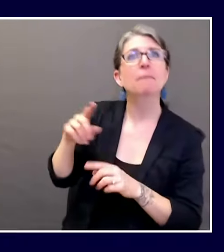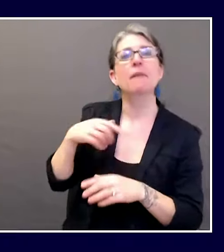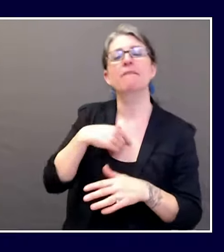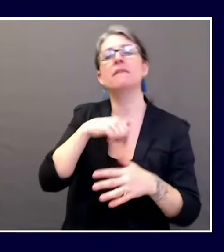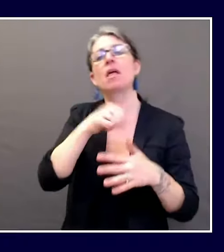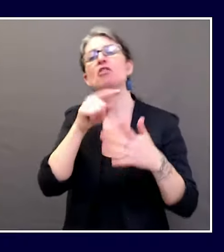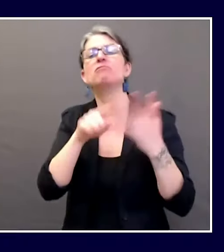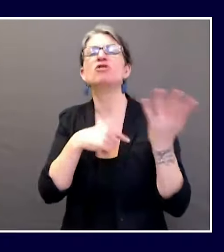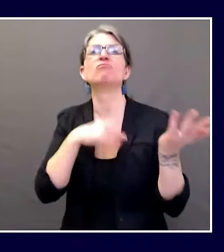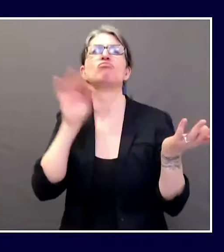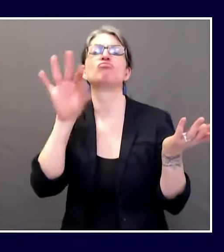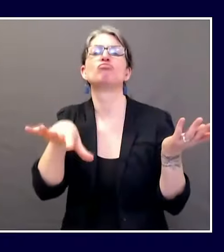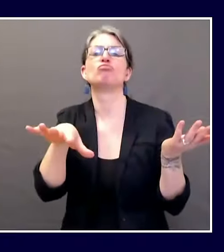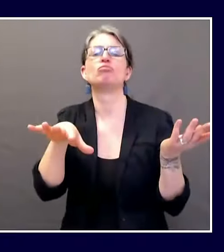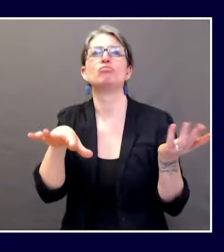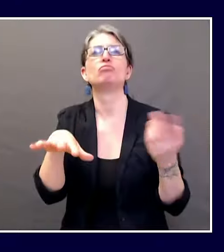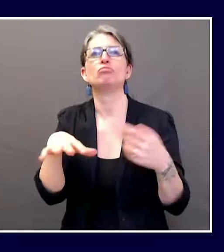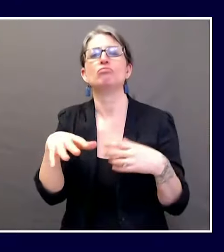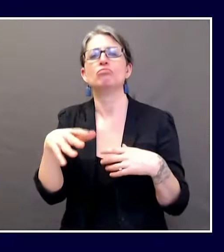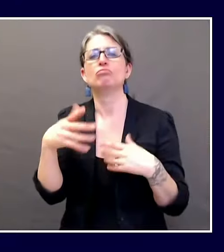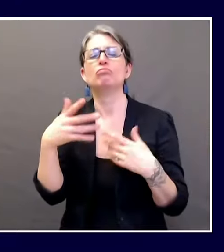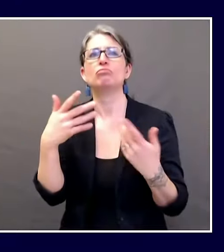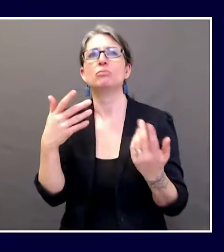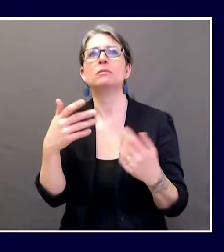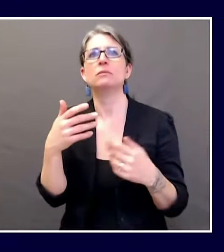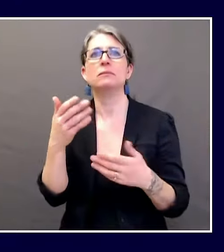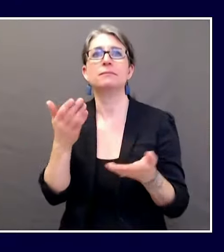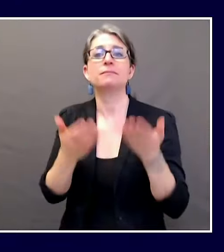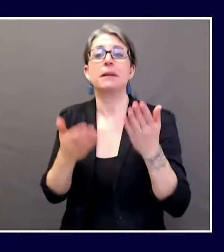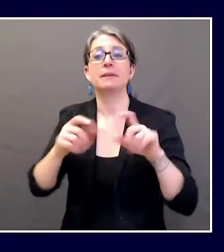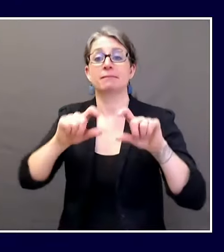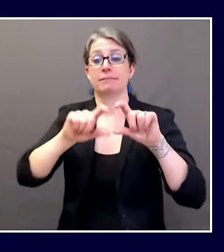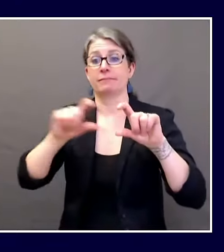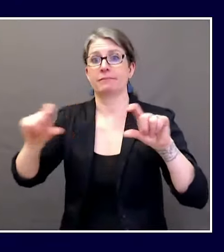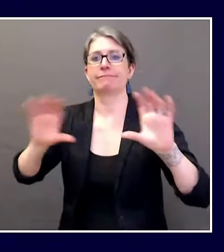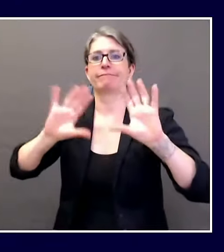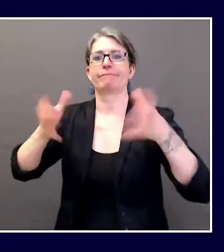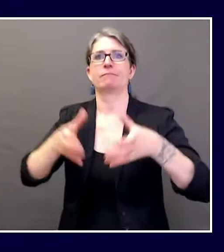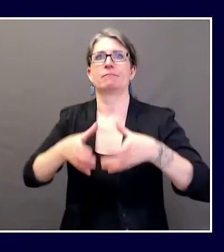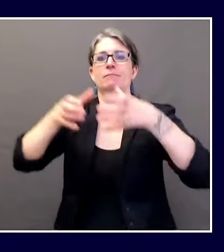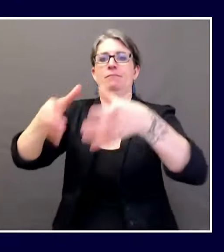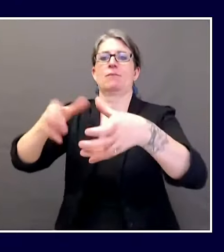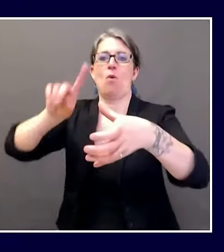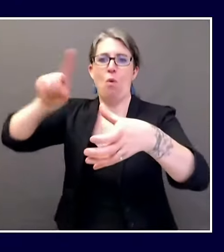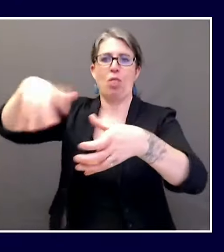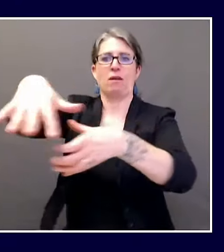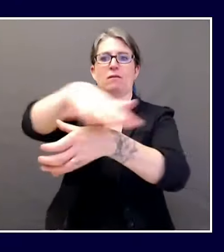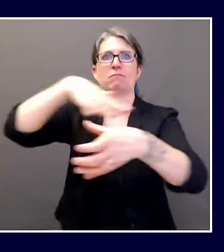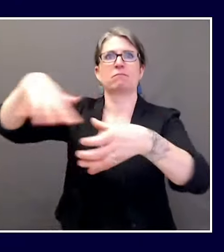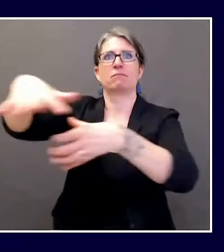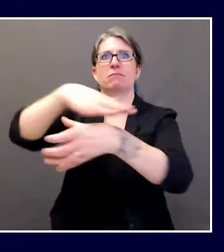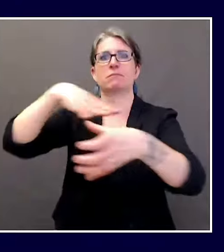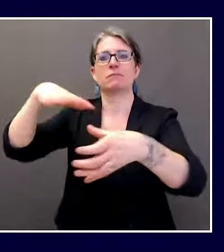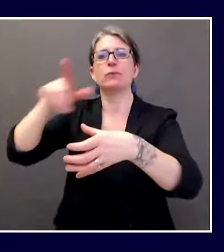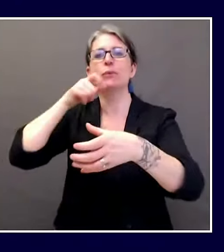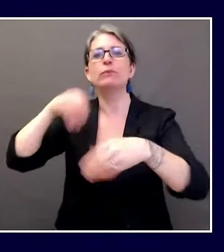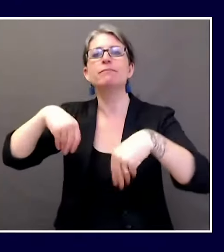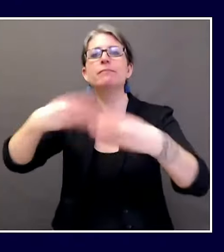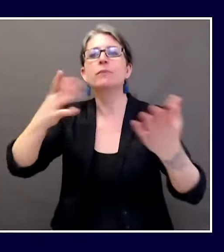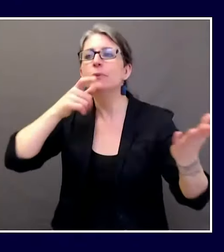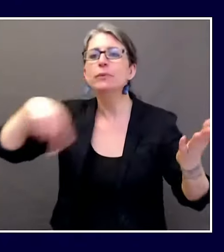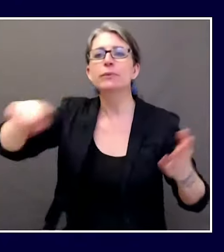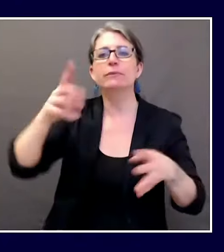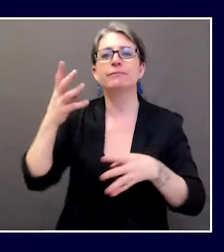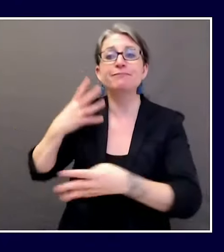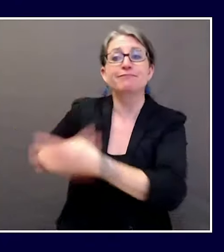about that. Providing vaccine directly to the healthcare providers who may provide care for them as somewhat of a protected supply,